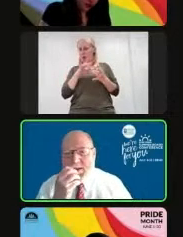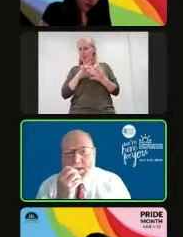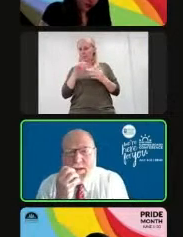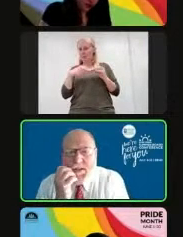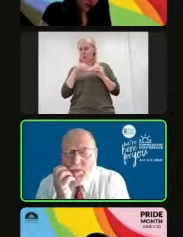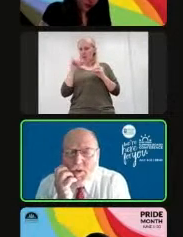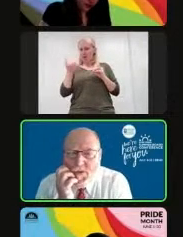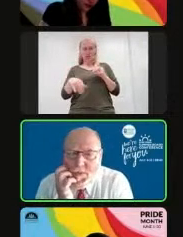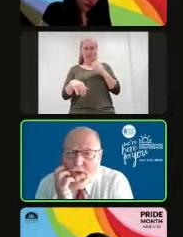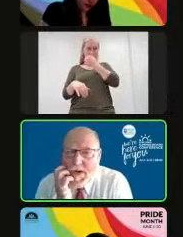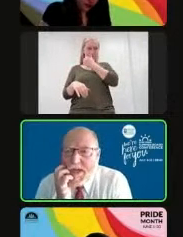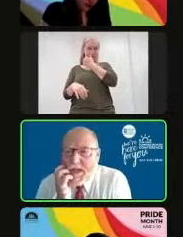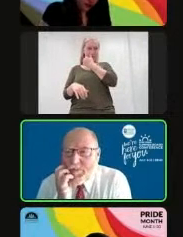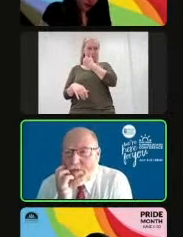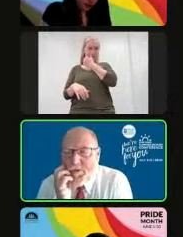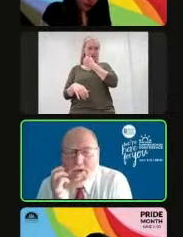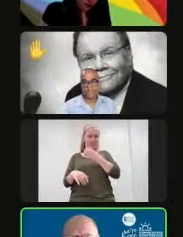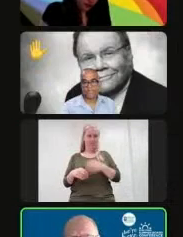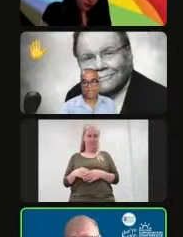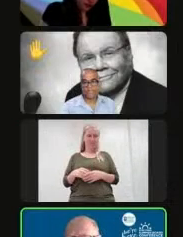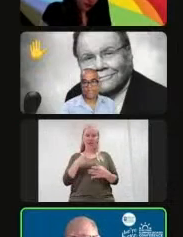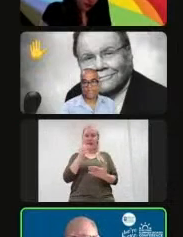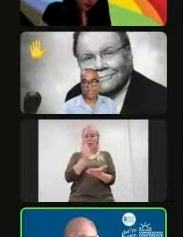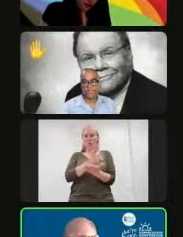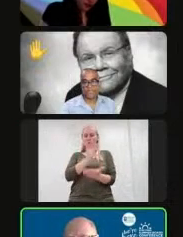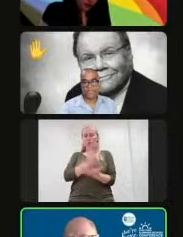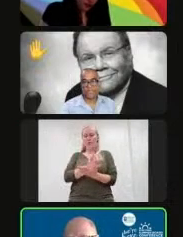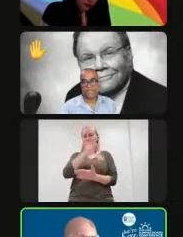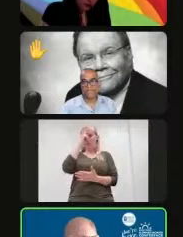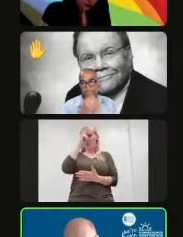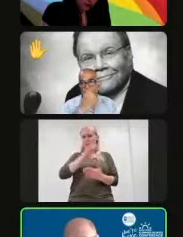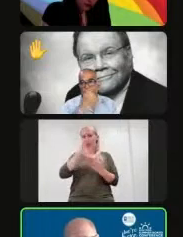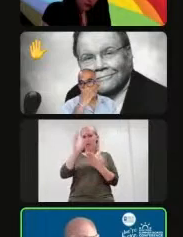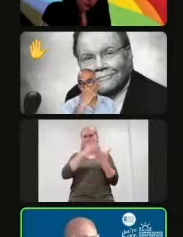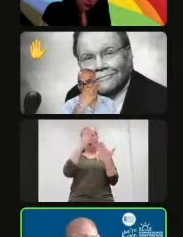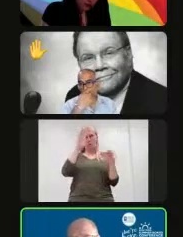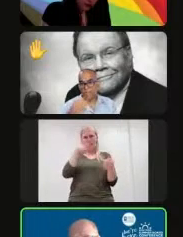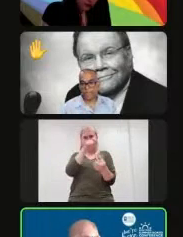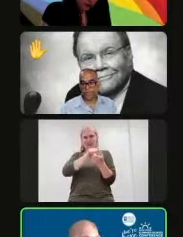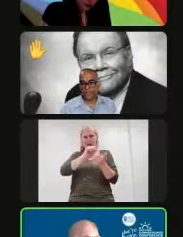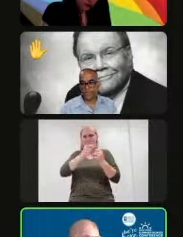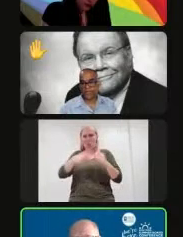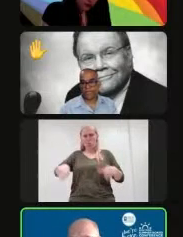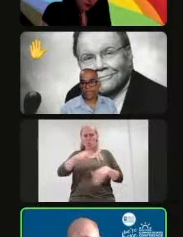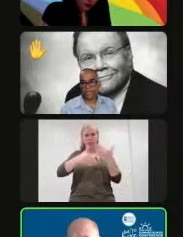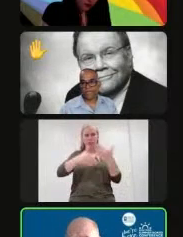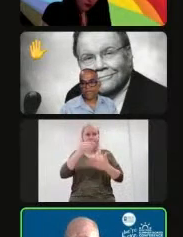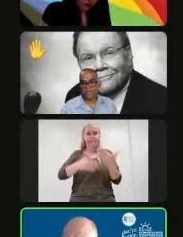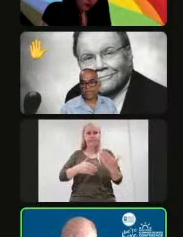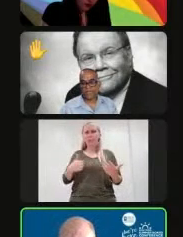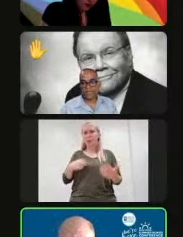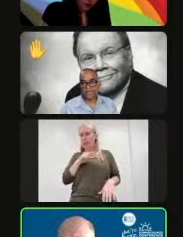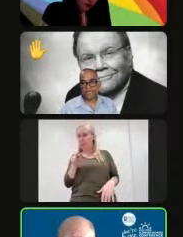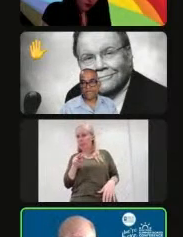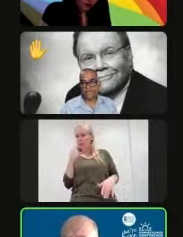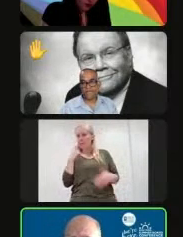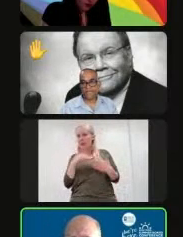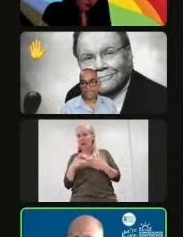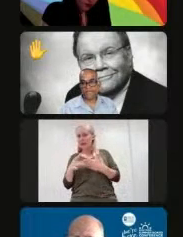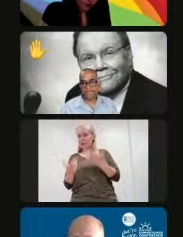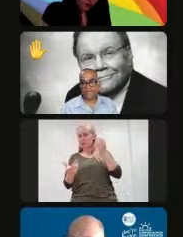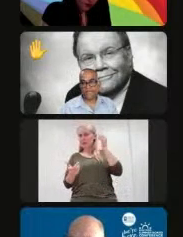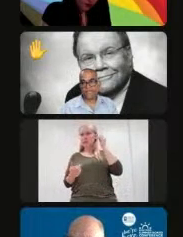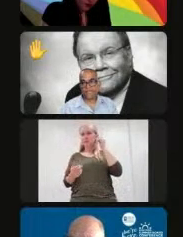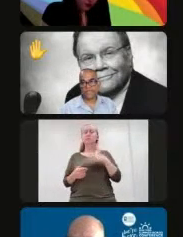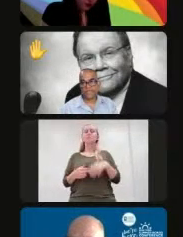and the role of the board and approval of curriculum, because I don't know exactly how you do it in Salem-Keizer. So I'm kind of looking to you for guidance here.